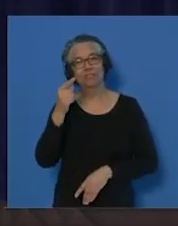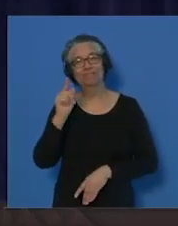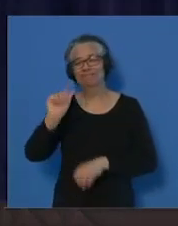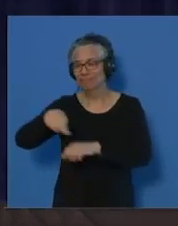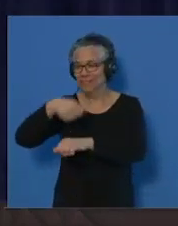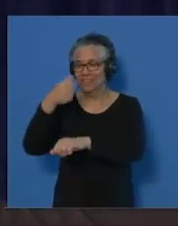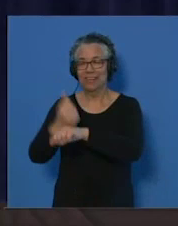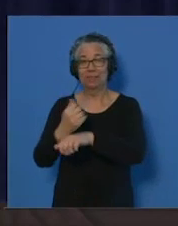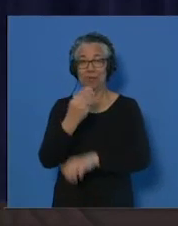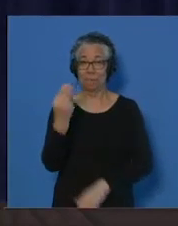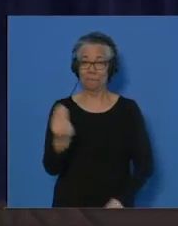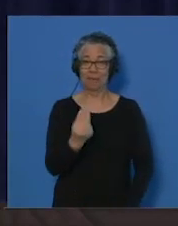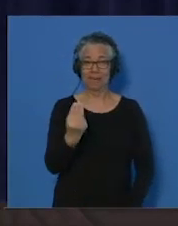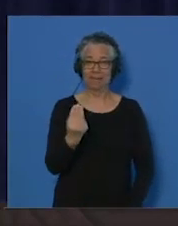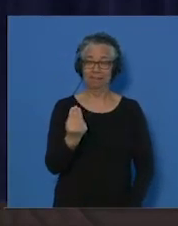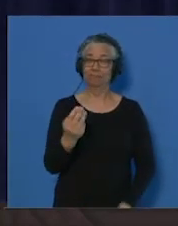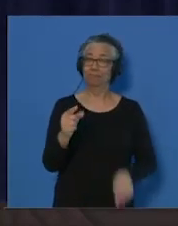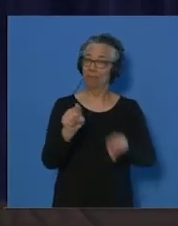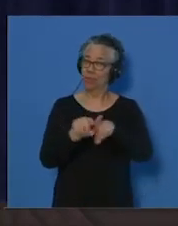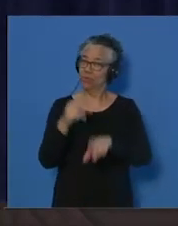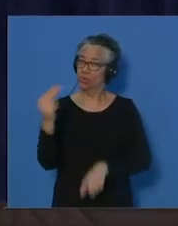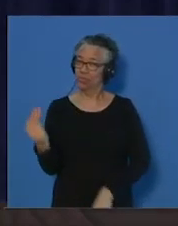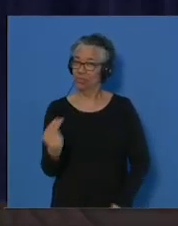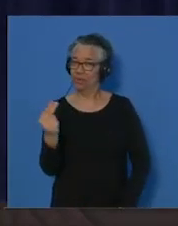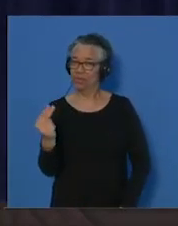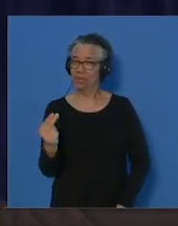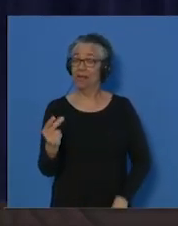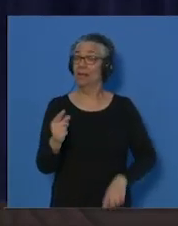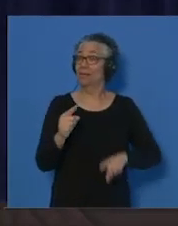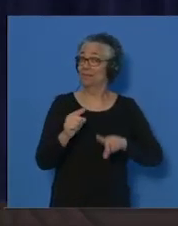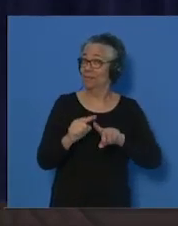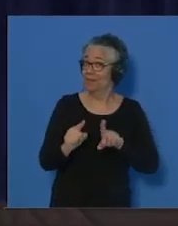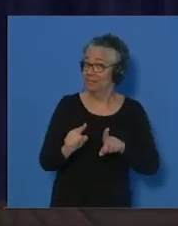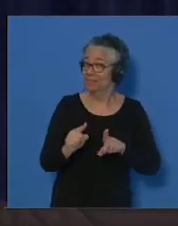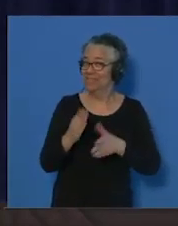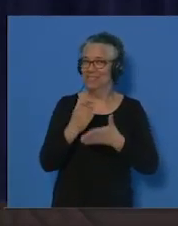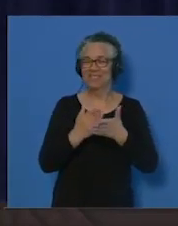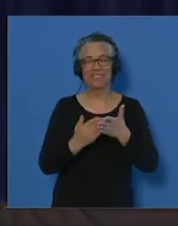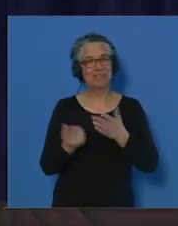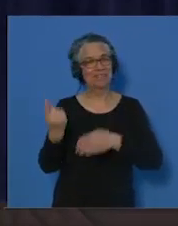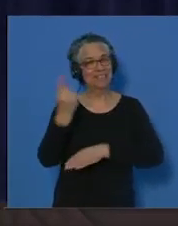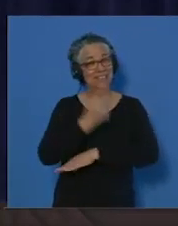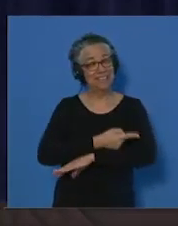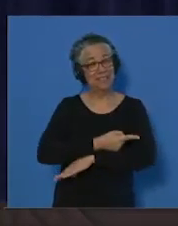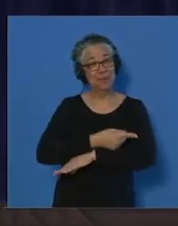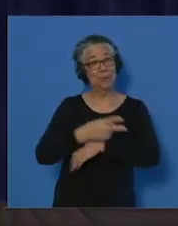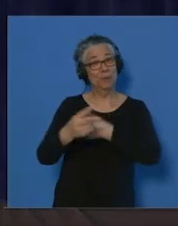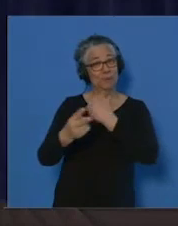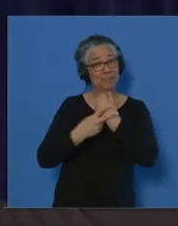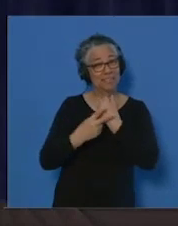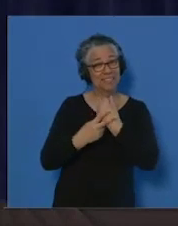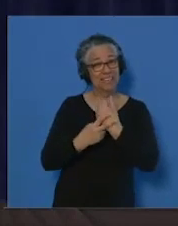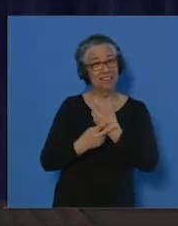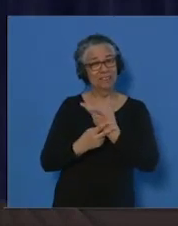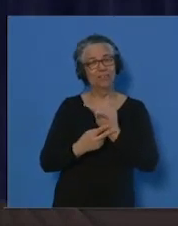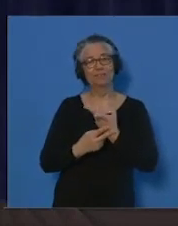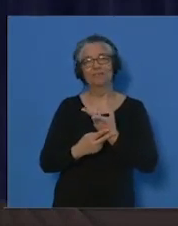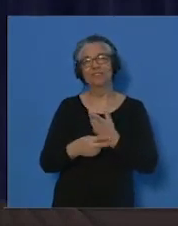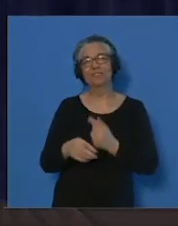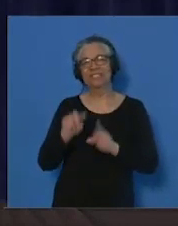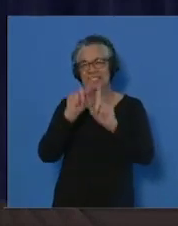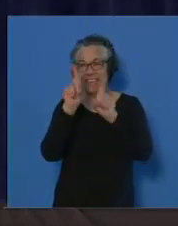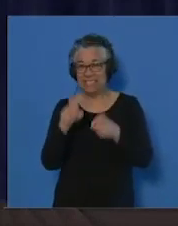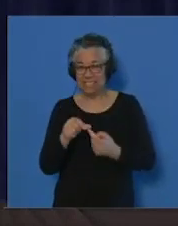on Monday and Thursdays. However, some of the days are going to be reserved for the testing of specific